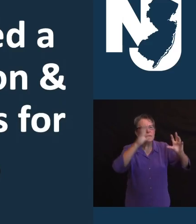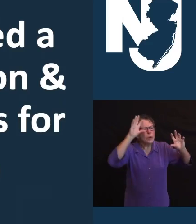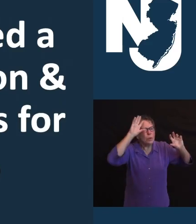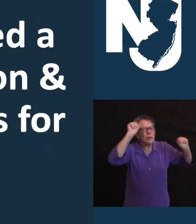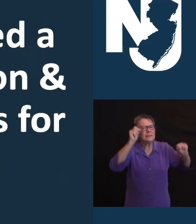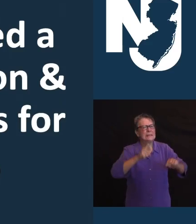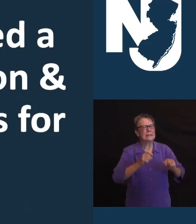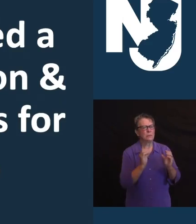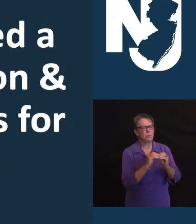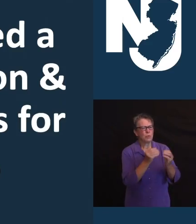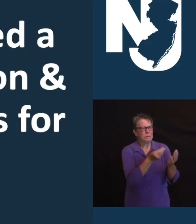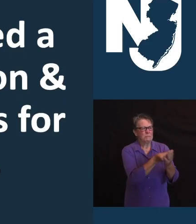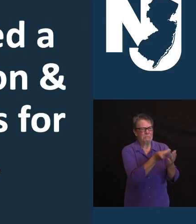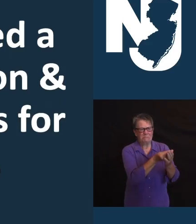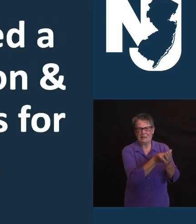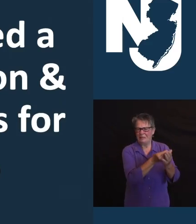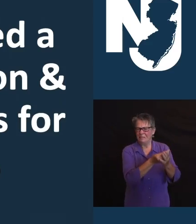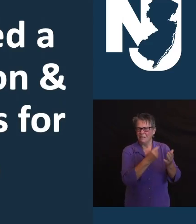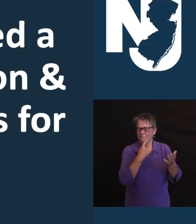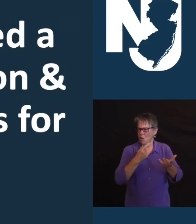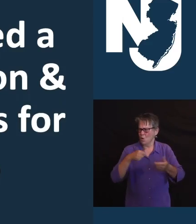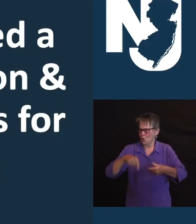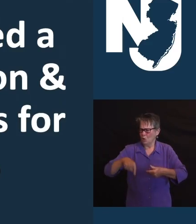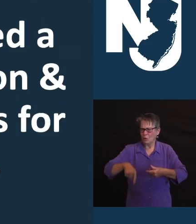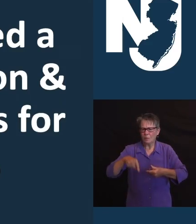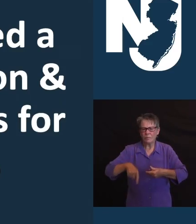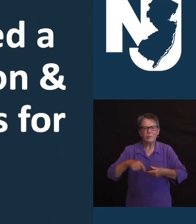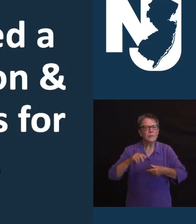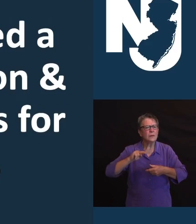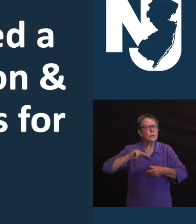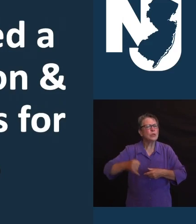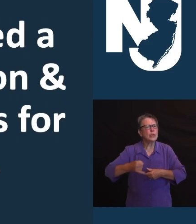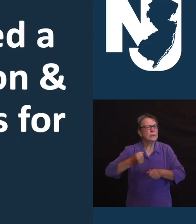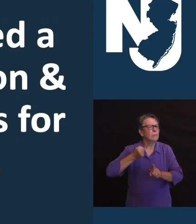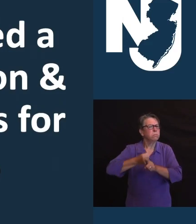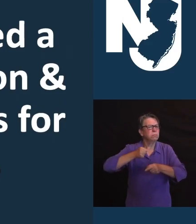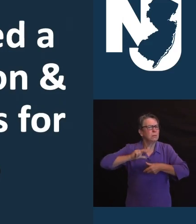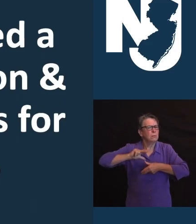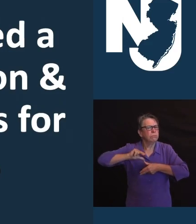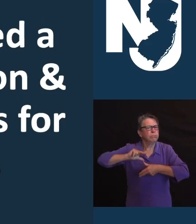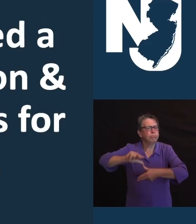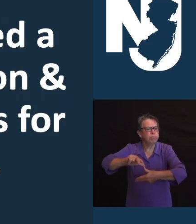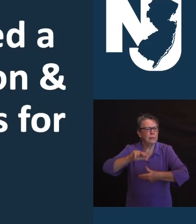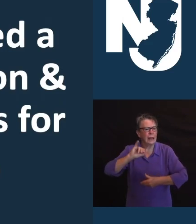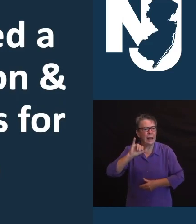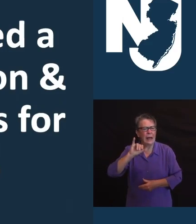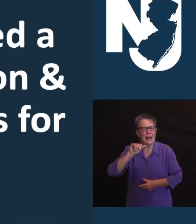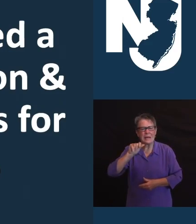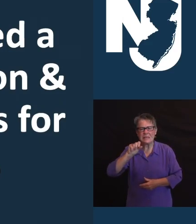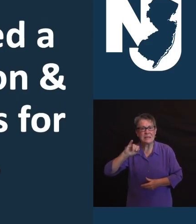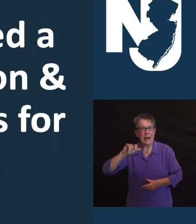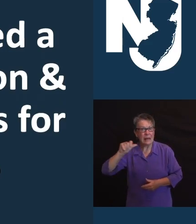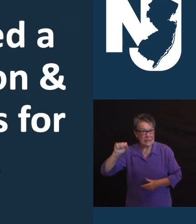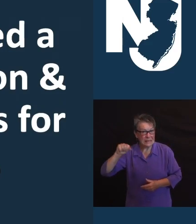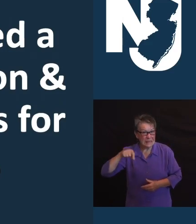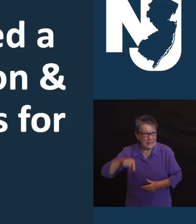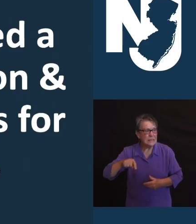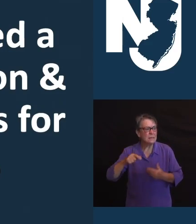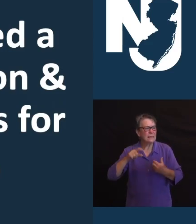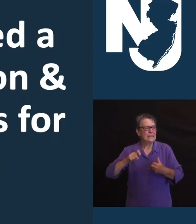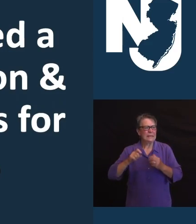Tropical Storm Isaias in early August. All totaled, we are requesting just shy of $34.2